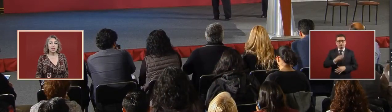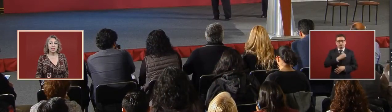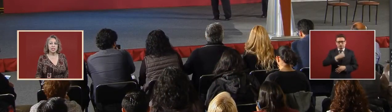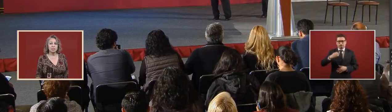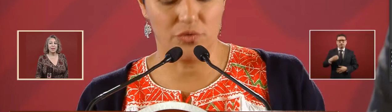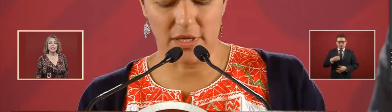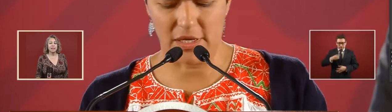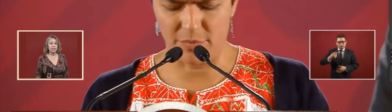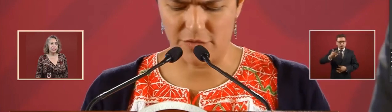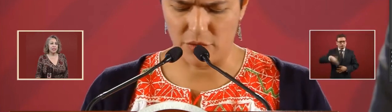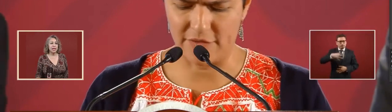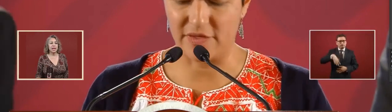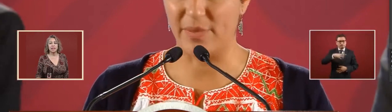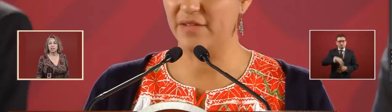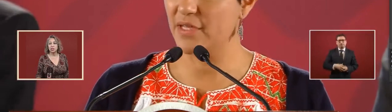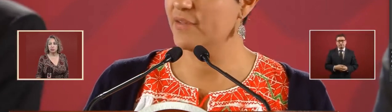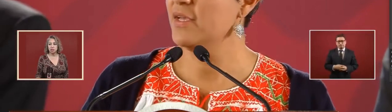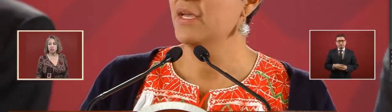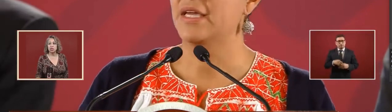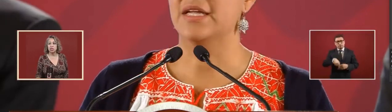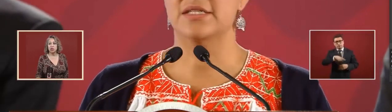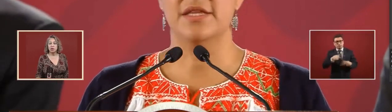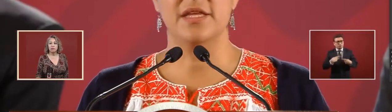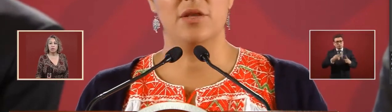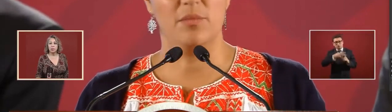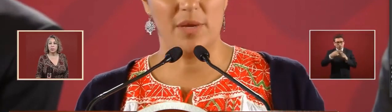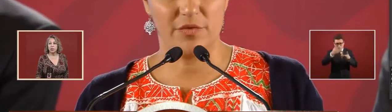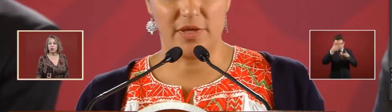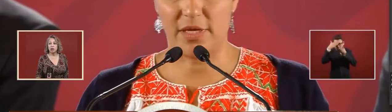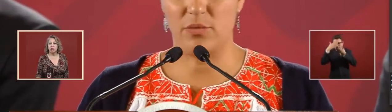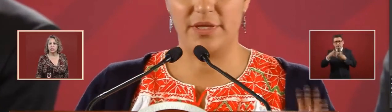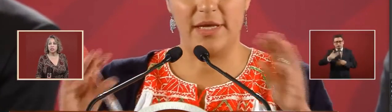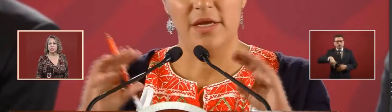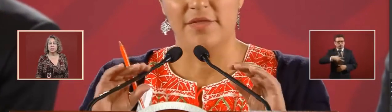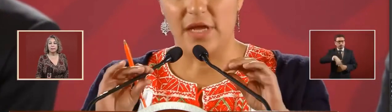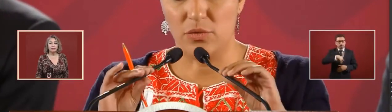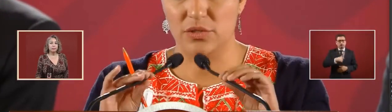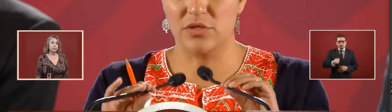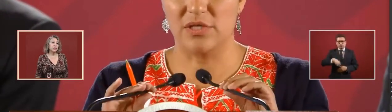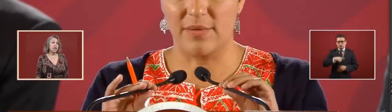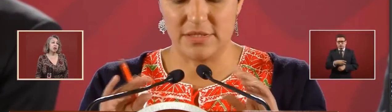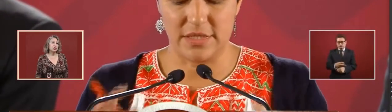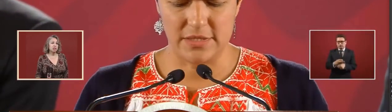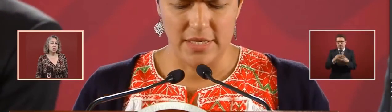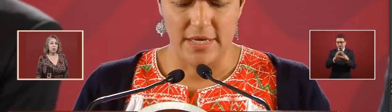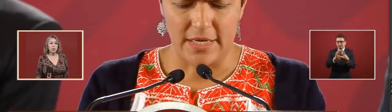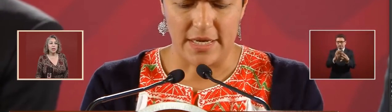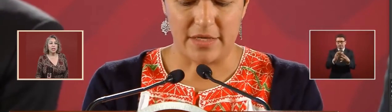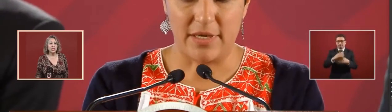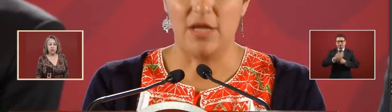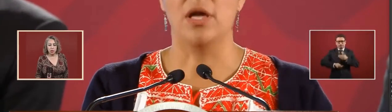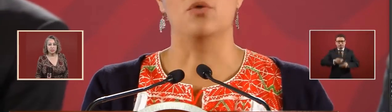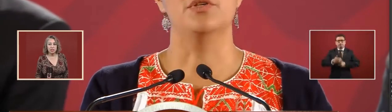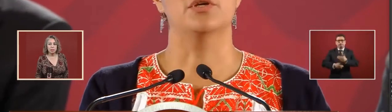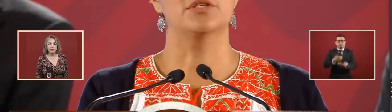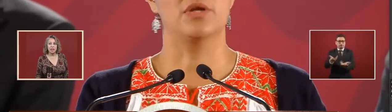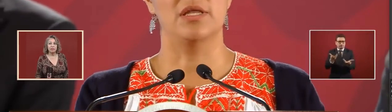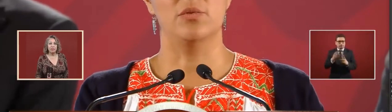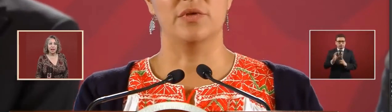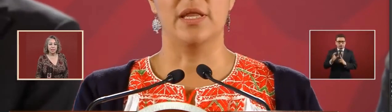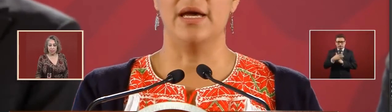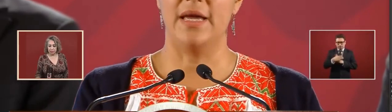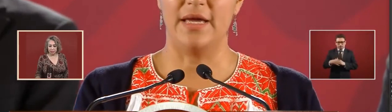obligation that the Mexican state has to search for people that are lost. And also, we want to let you know of some